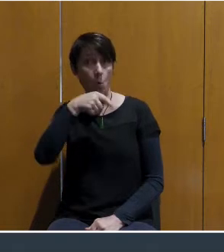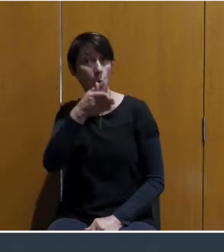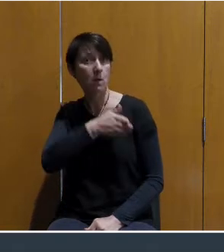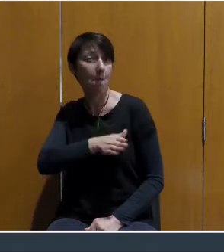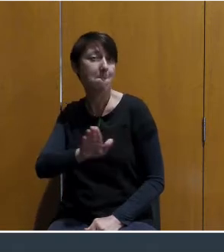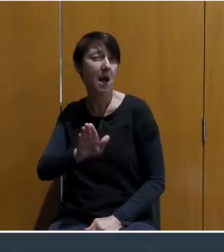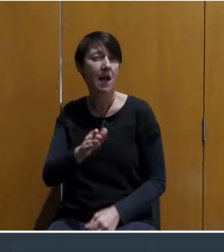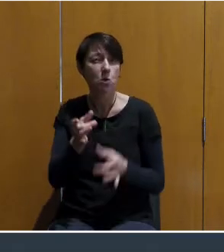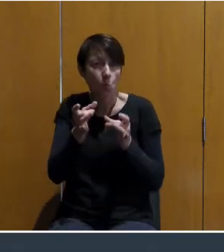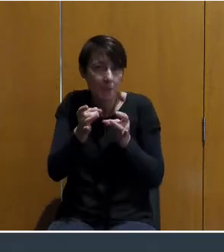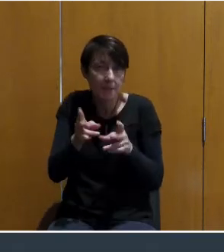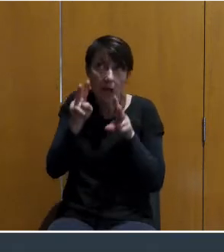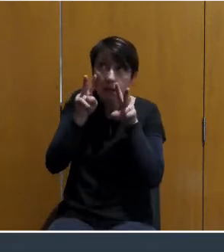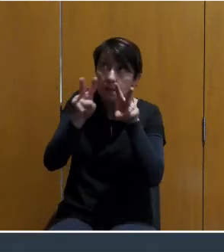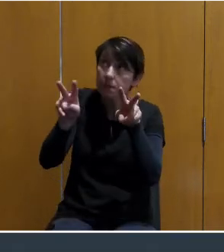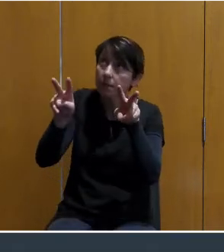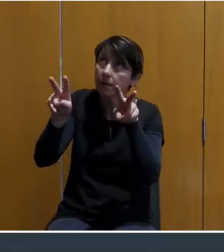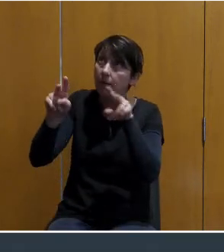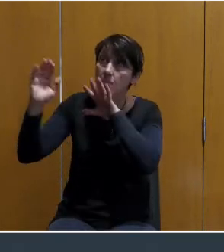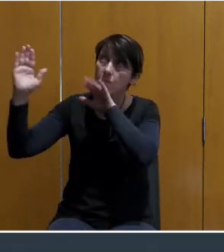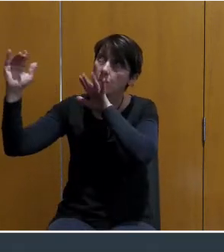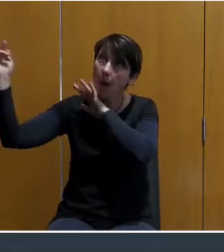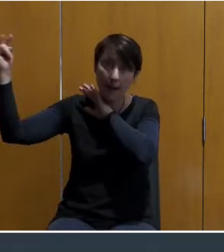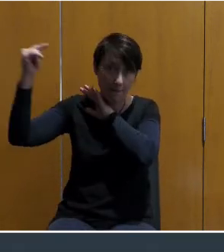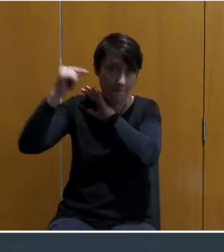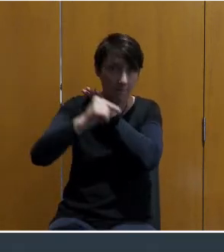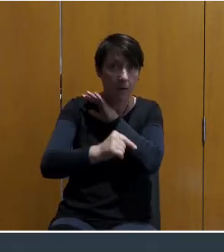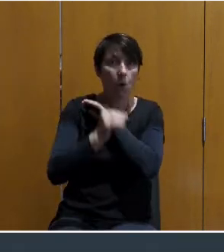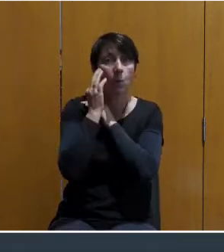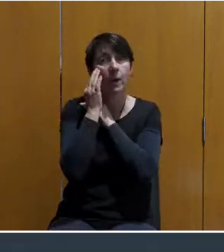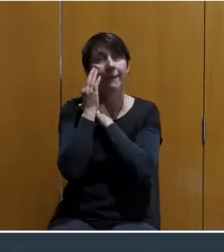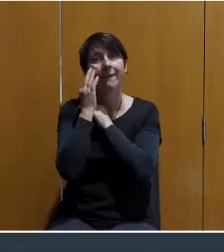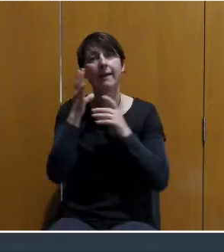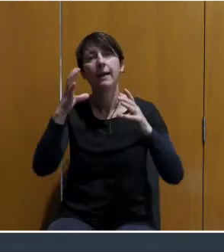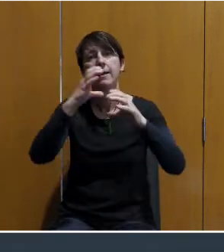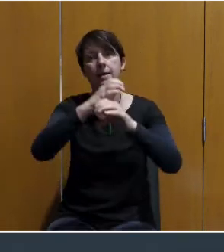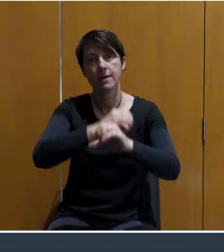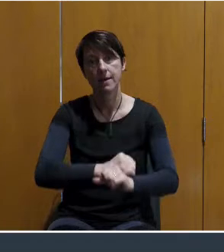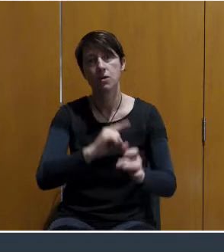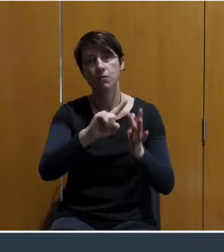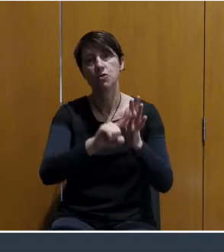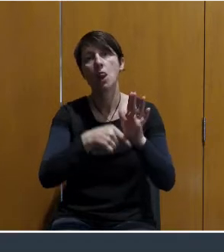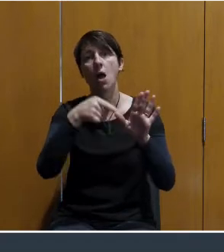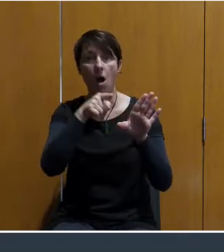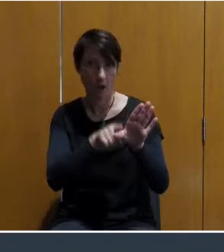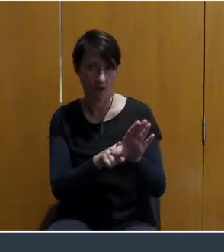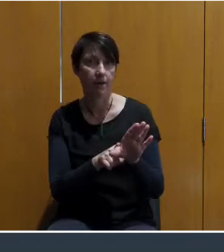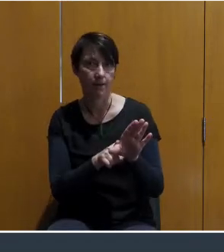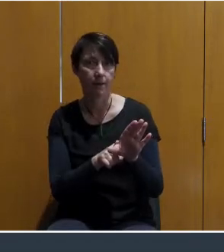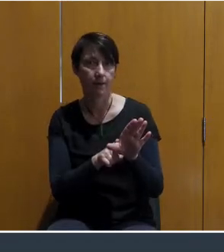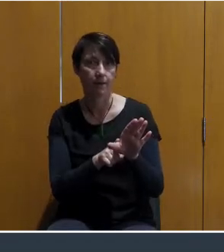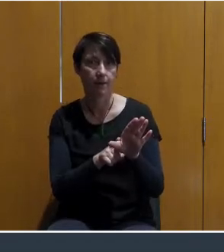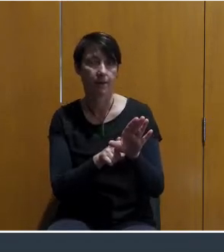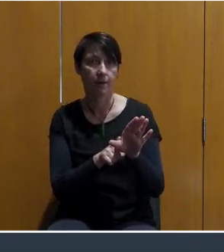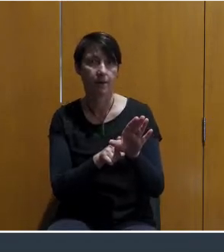probably end of July. That's when they're actually trying to find their mates. And they'll start nesting